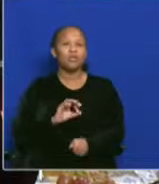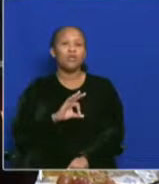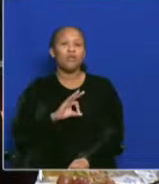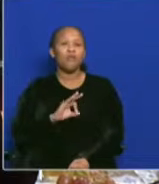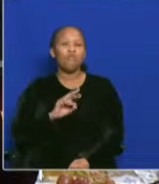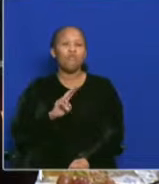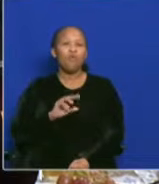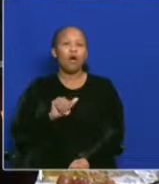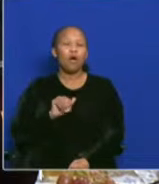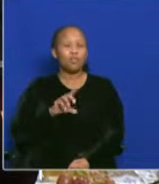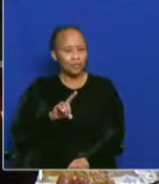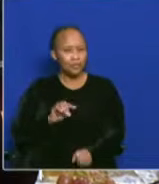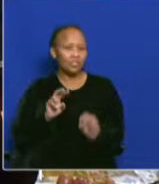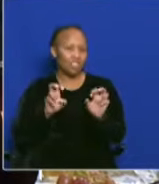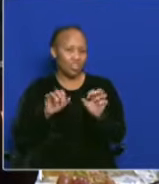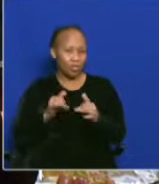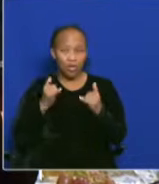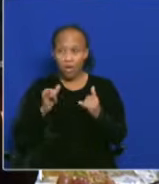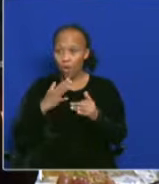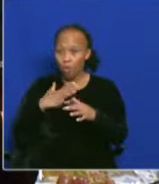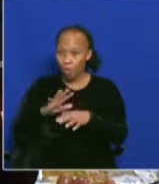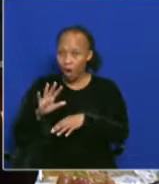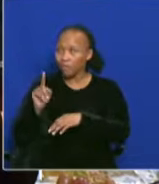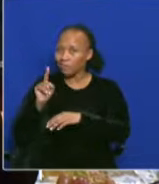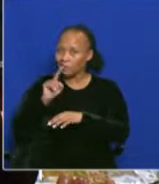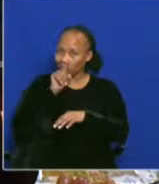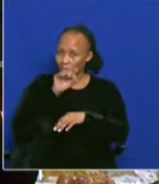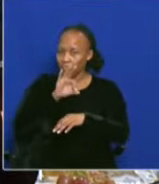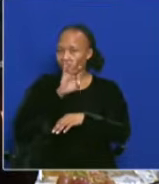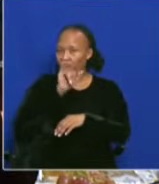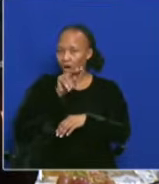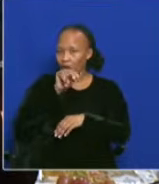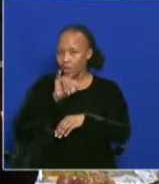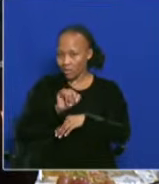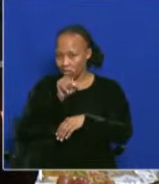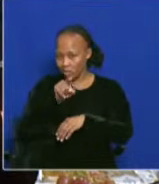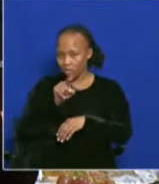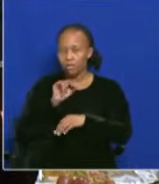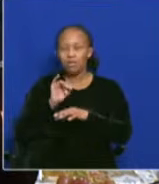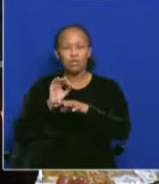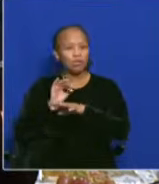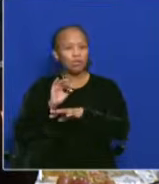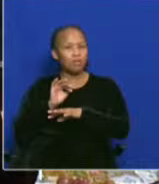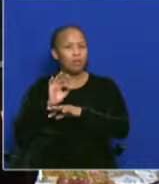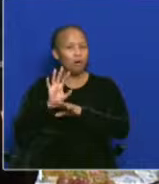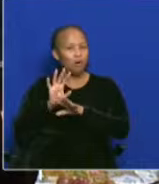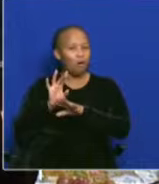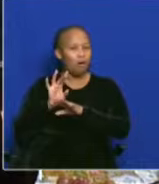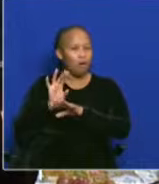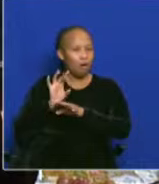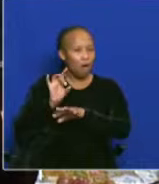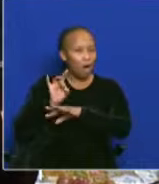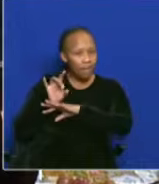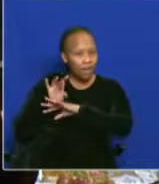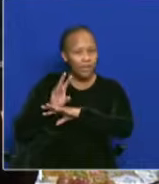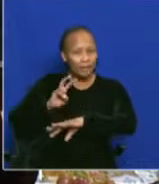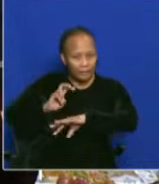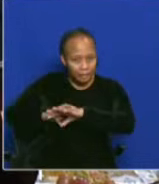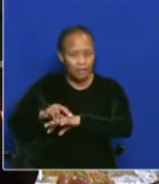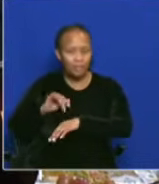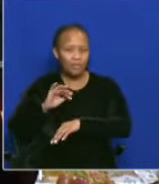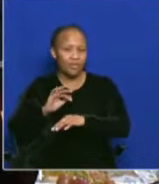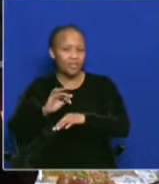pilot, who we know is Fani, about whether he's a friendly force or whether he should be grabbed.